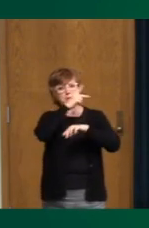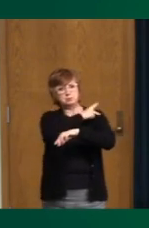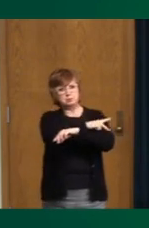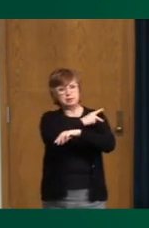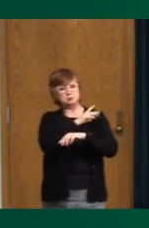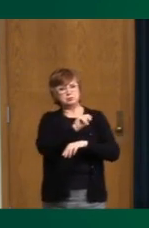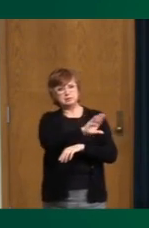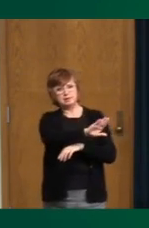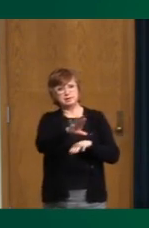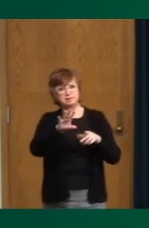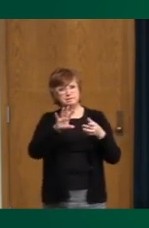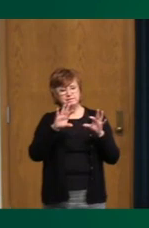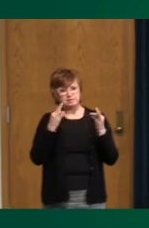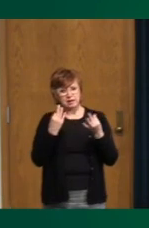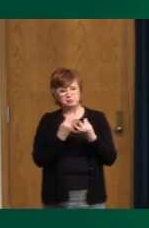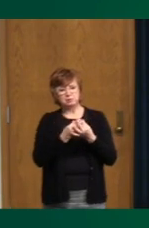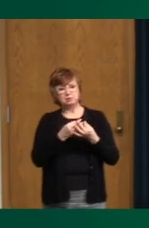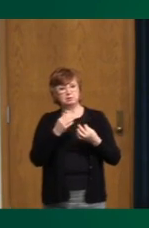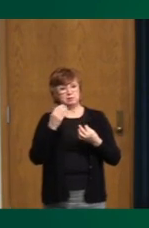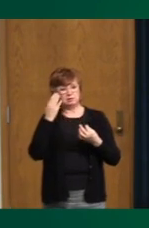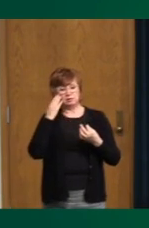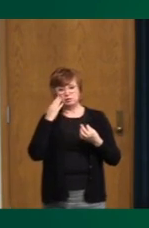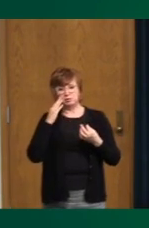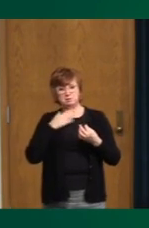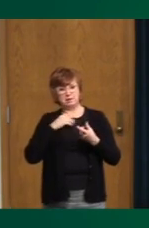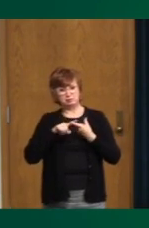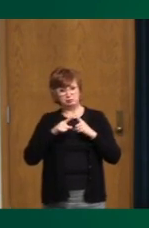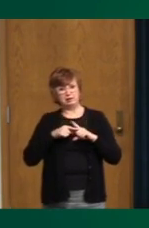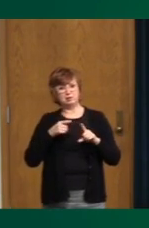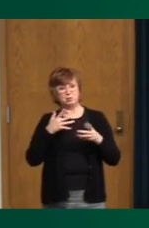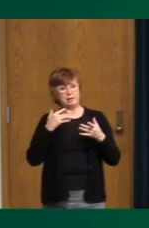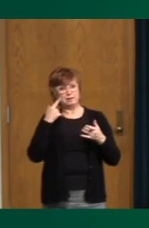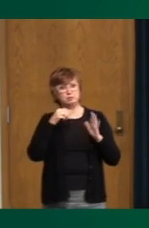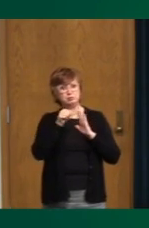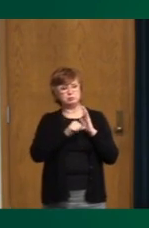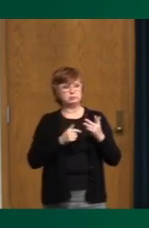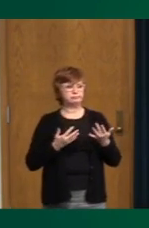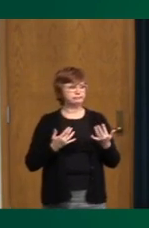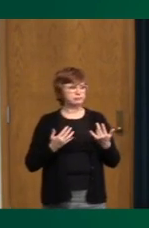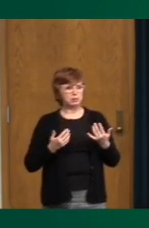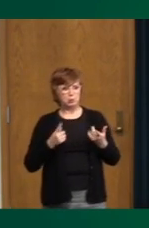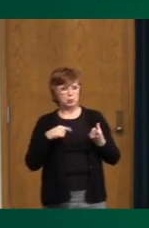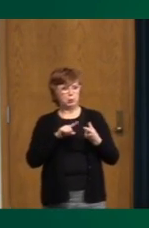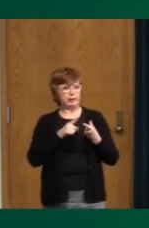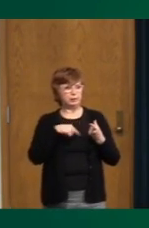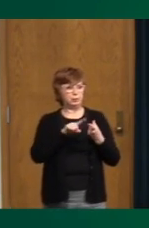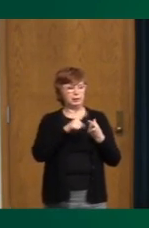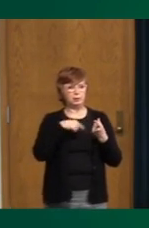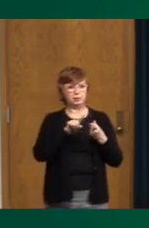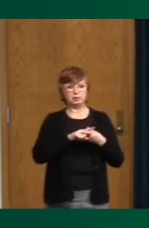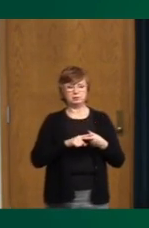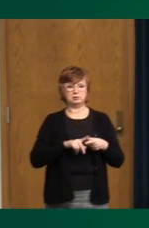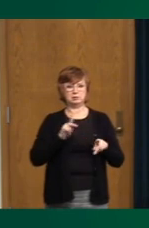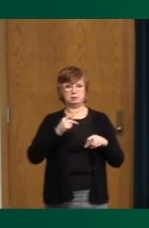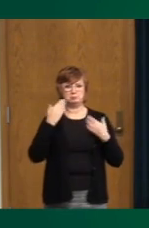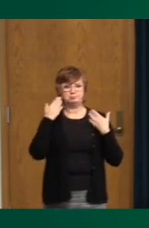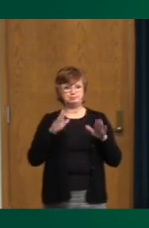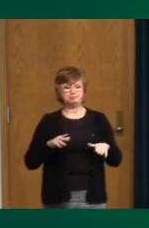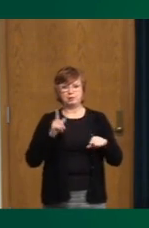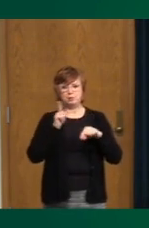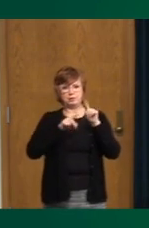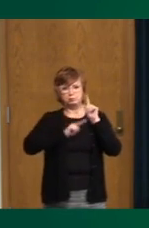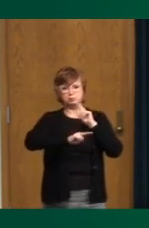that certainty. I have friends that are waiting for those surgeries and want that certainty to know that it is going to occur at the